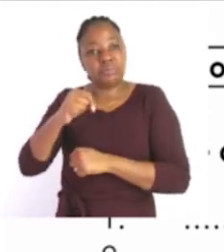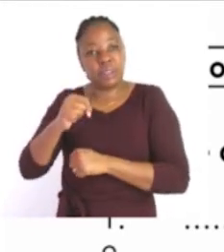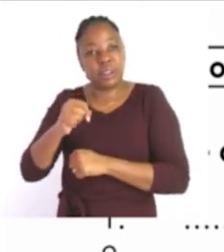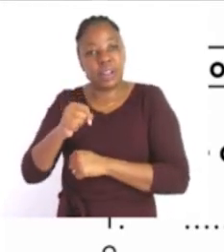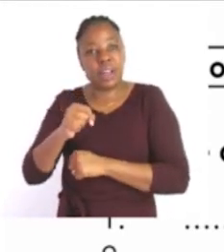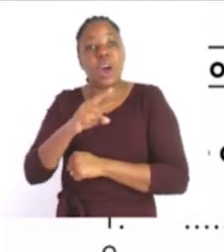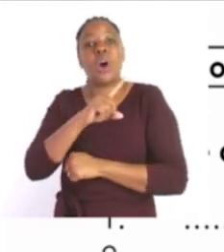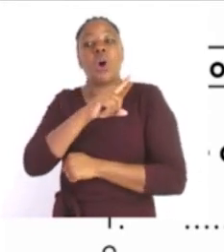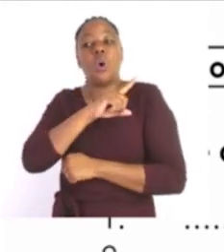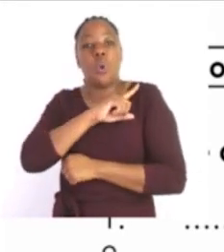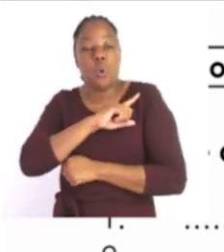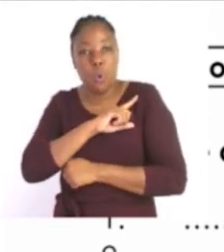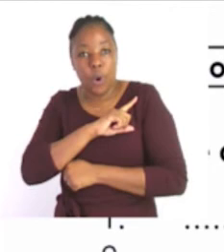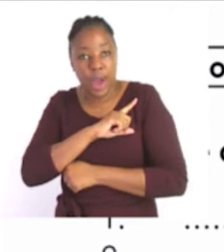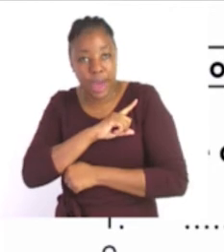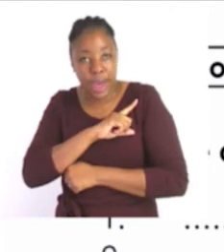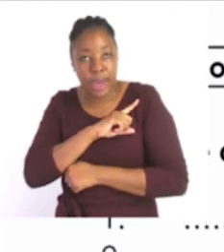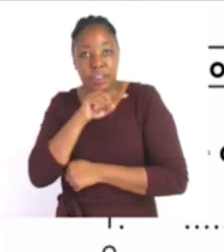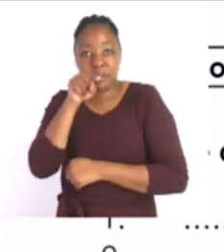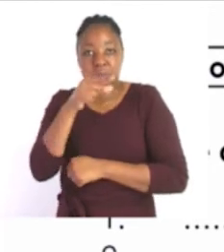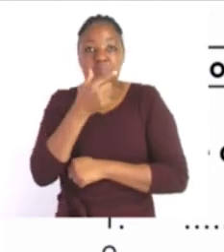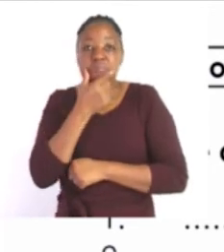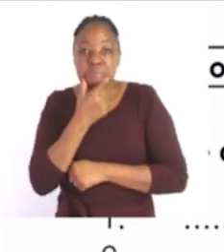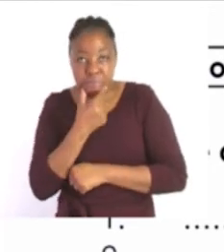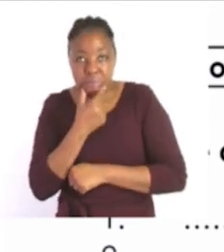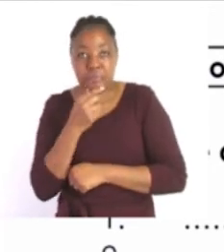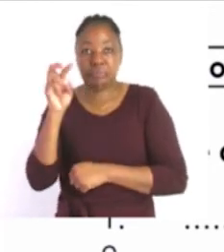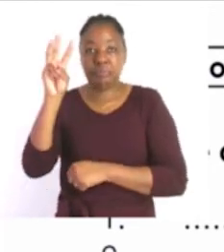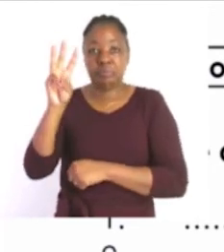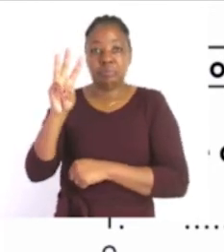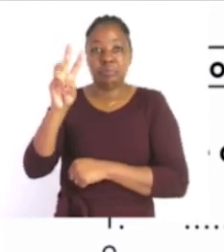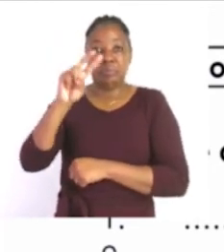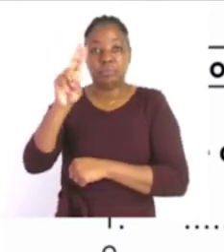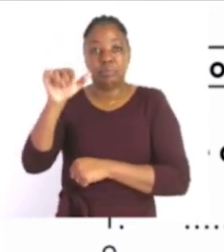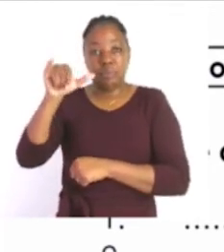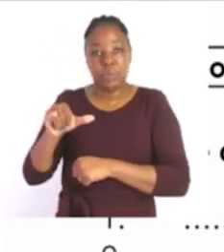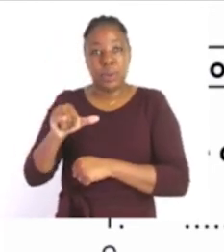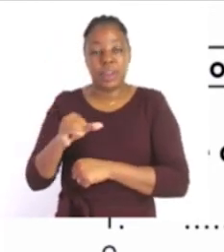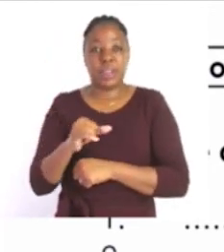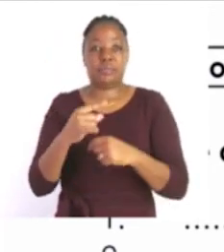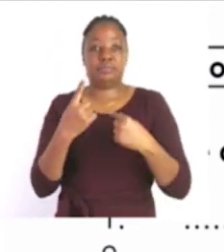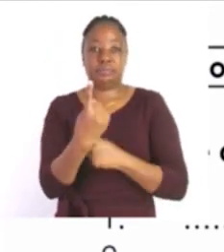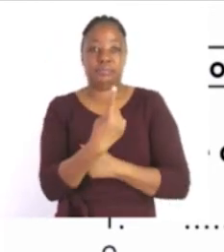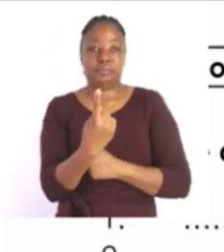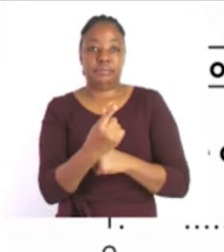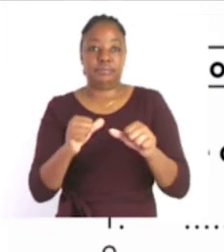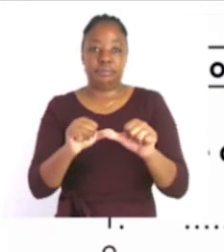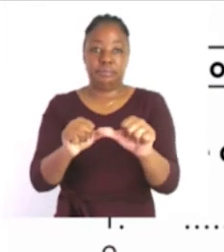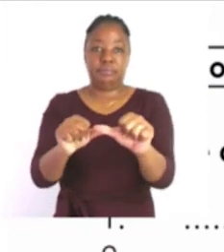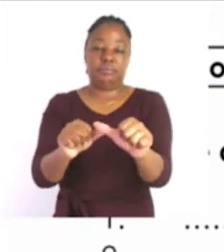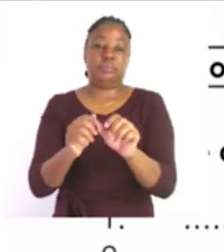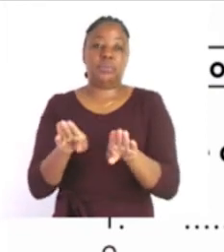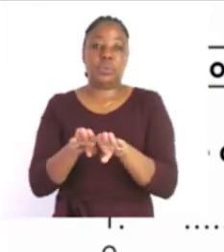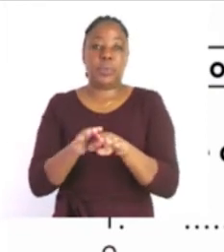our answer is why. The rest of these you can do by yourselves. And remember, if